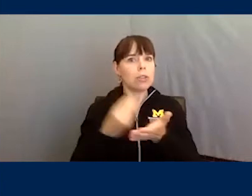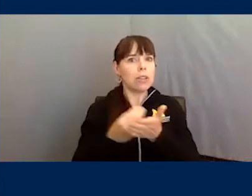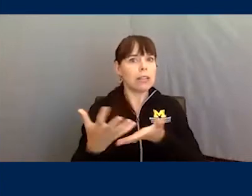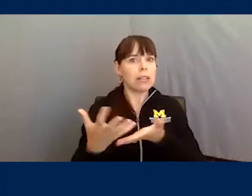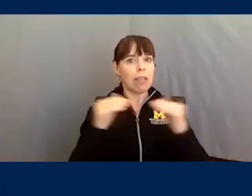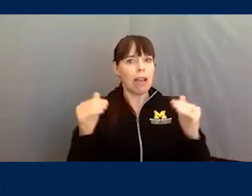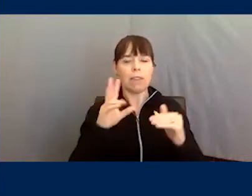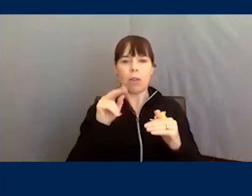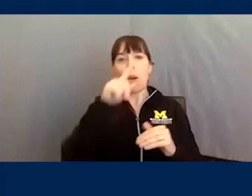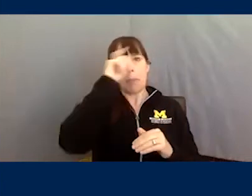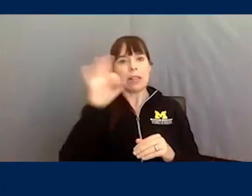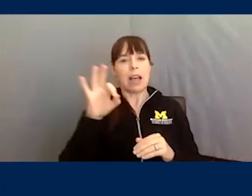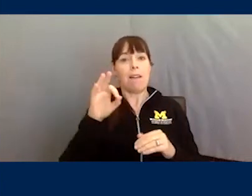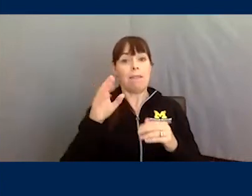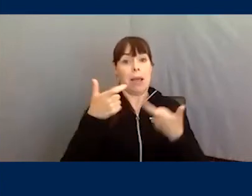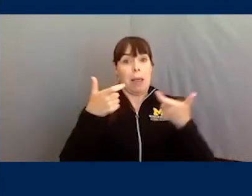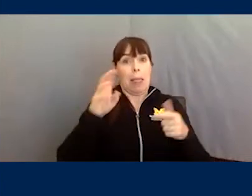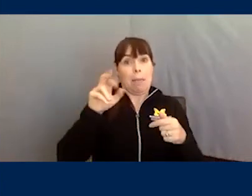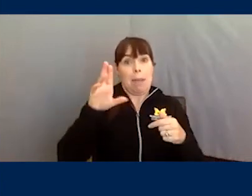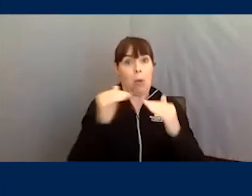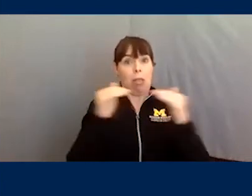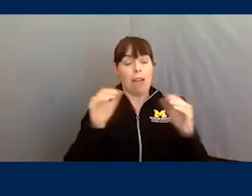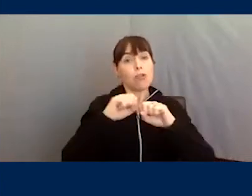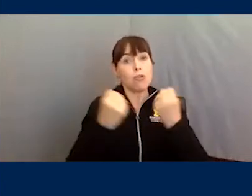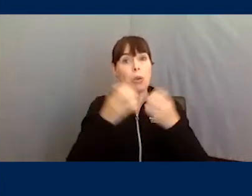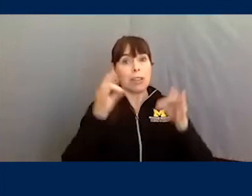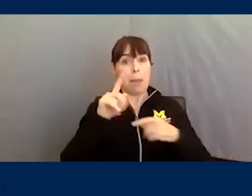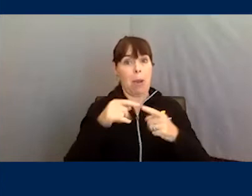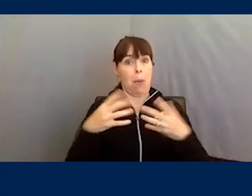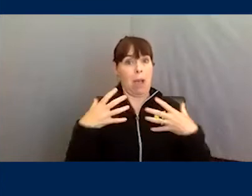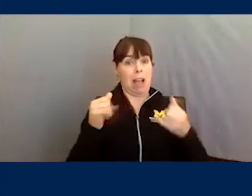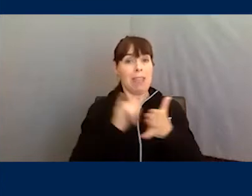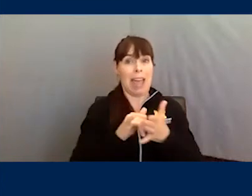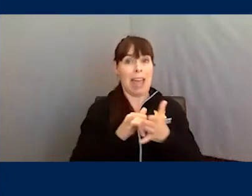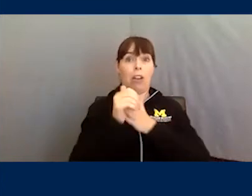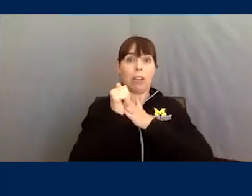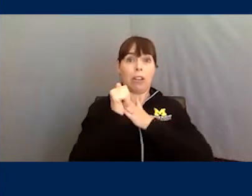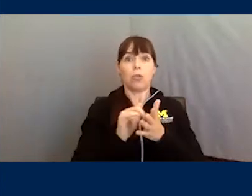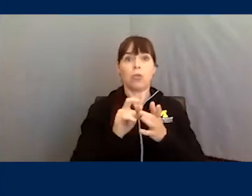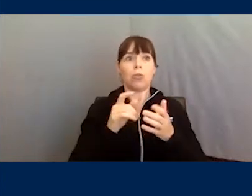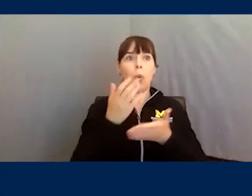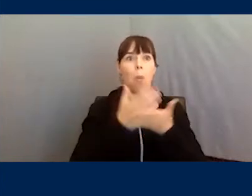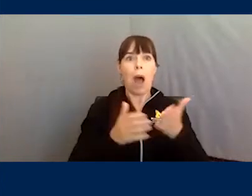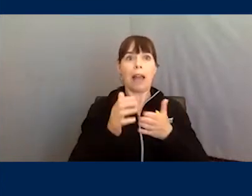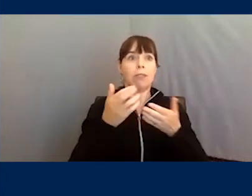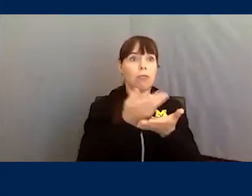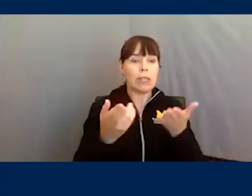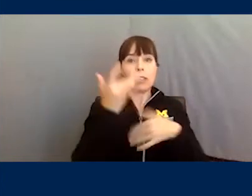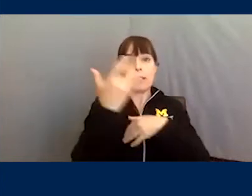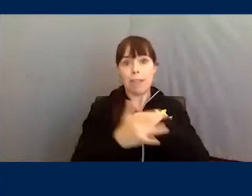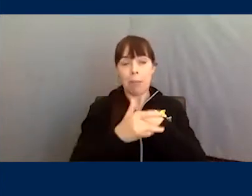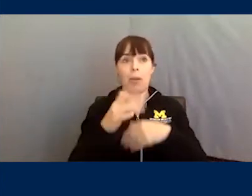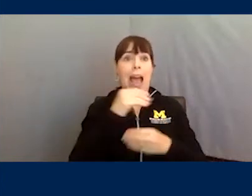is because of the macro level social determinants of health that drive the distribution of socioeconomic resources and